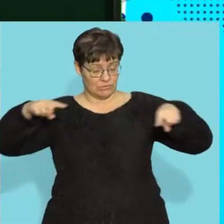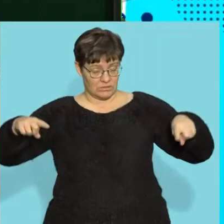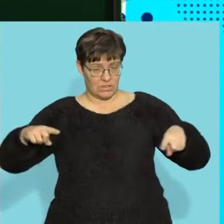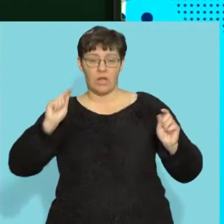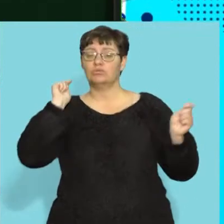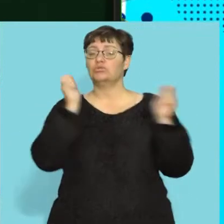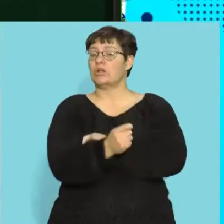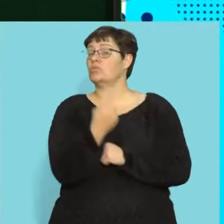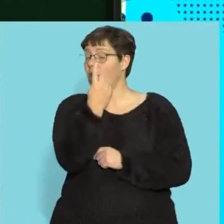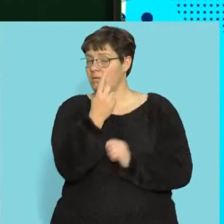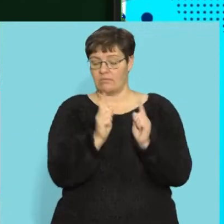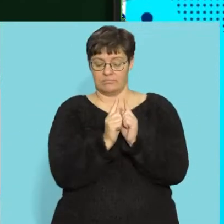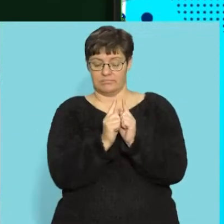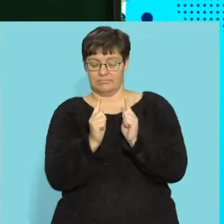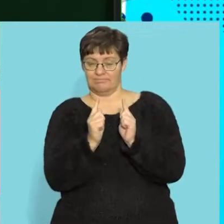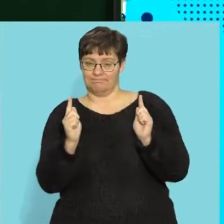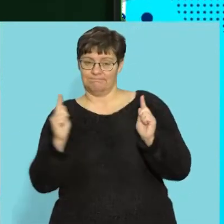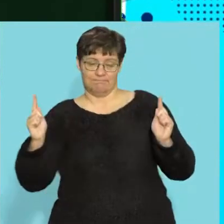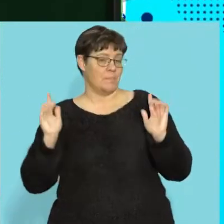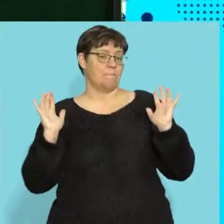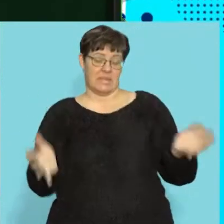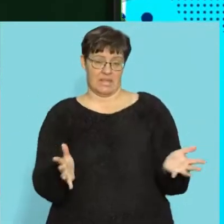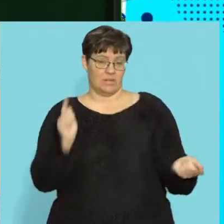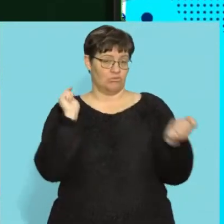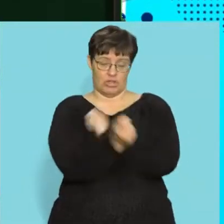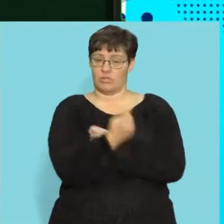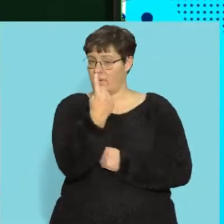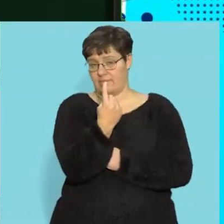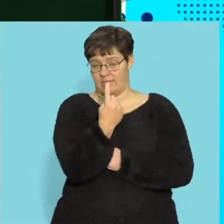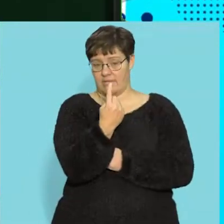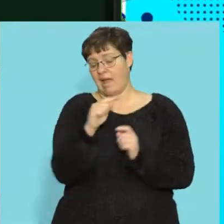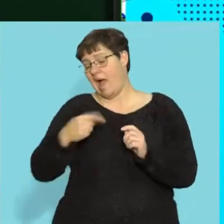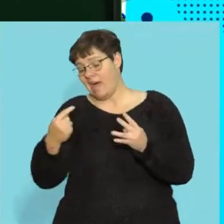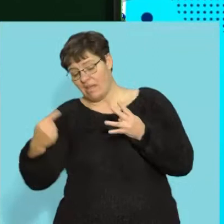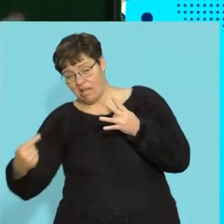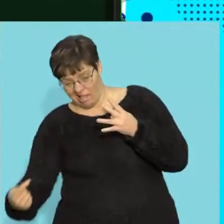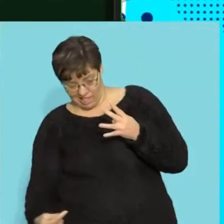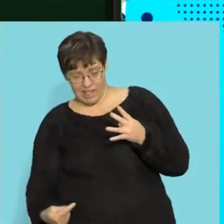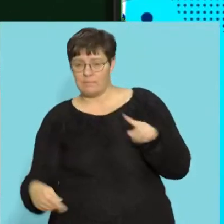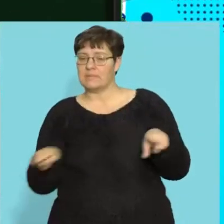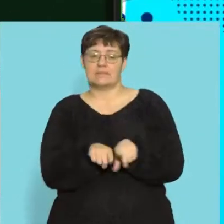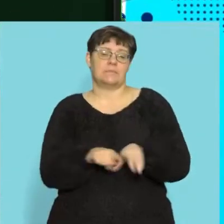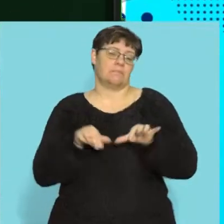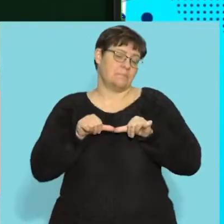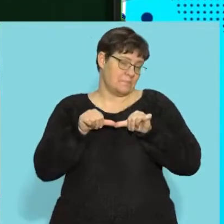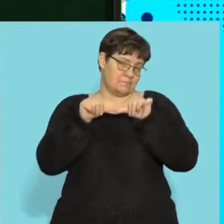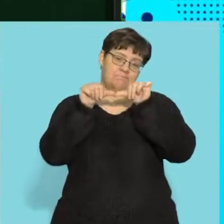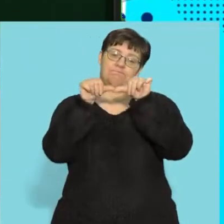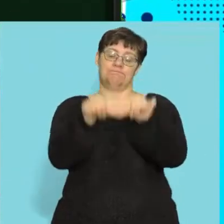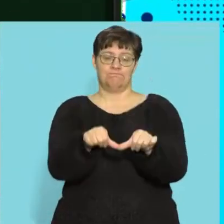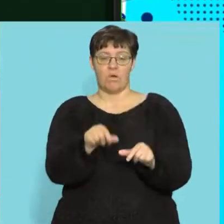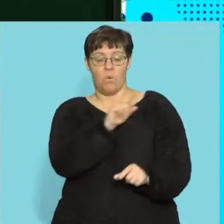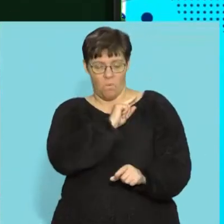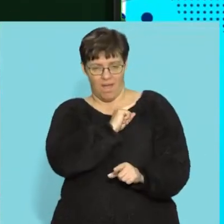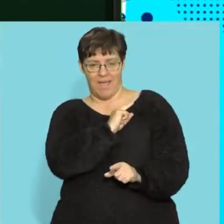investigation, the only thing that changes is only one quantity, which is the length, right? And everything else that might have an impact